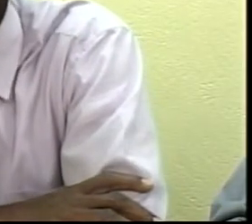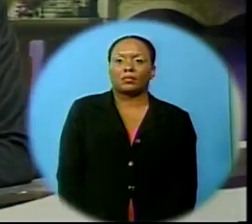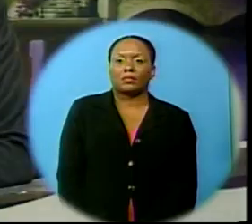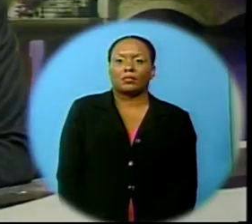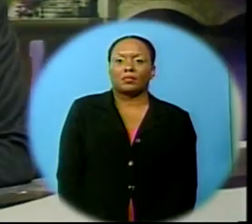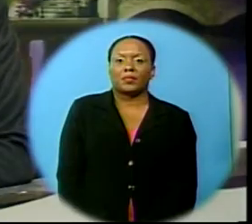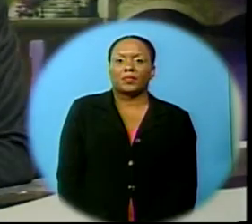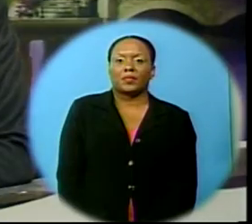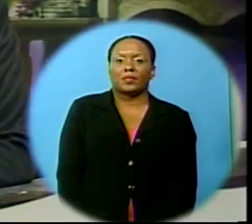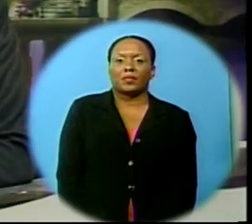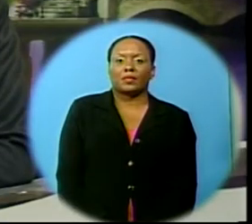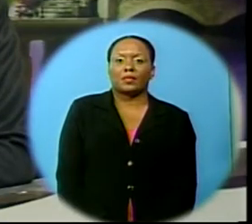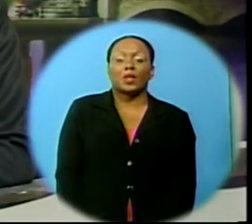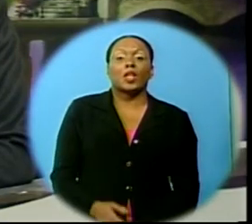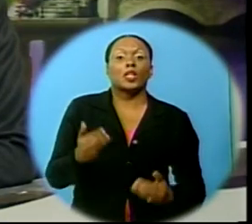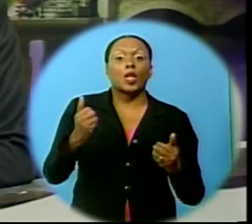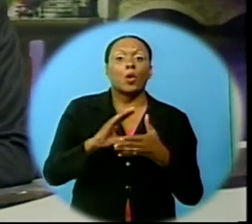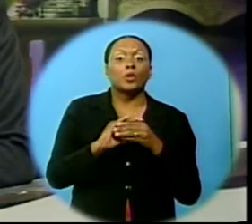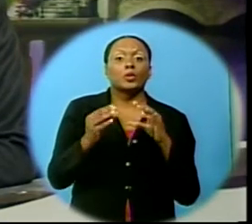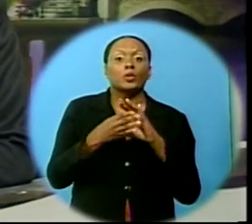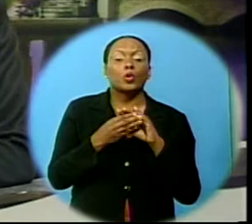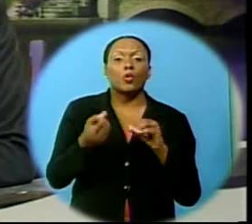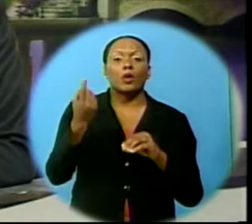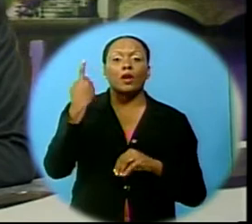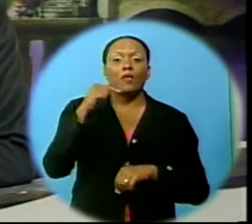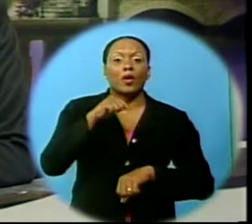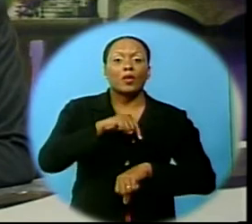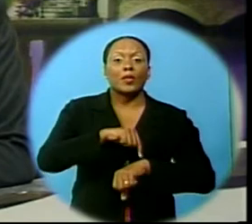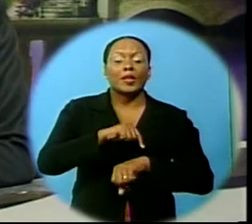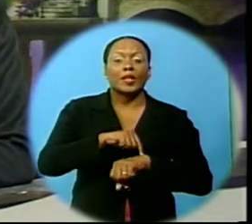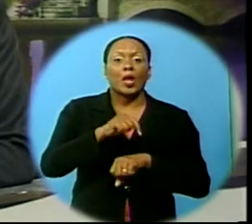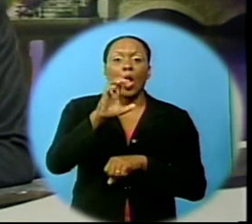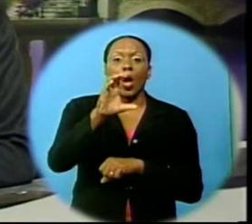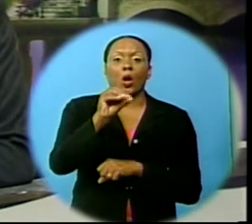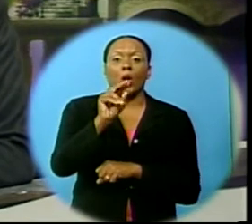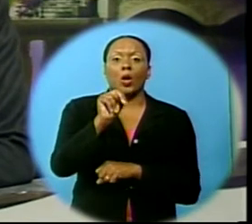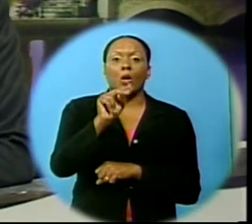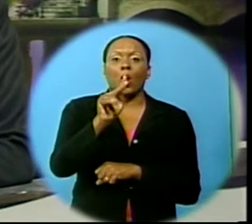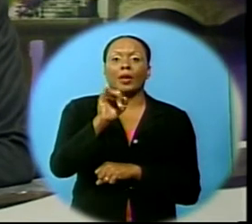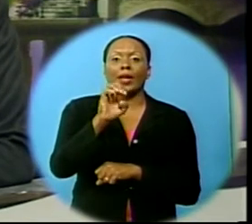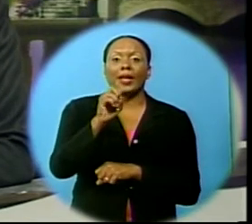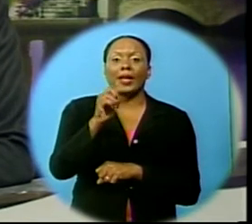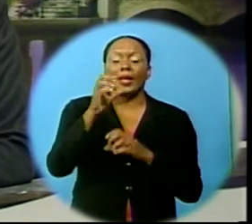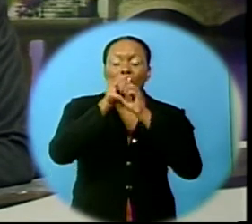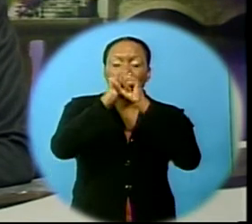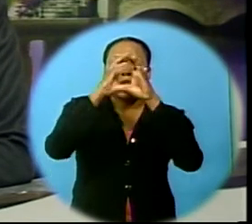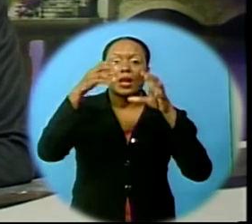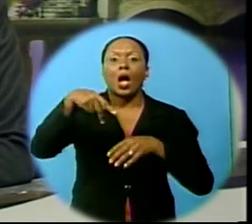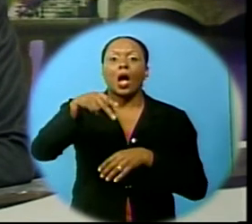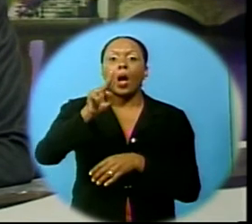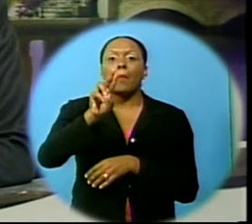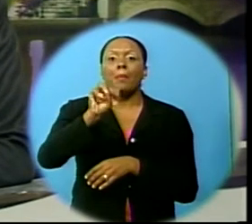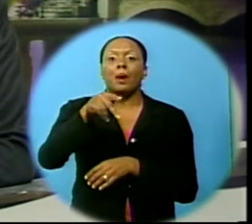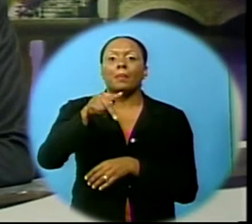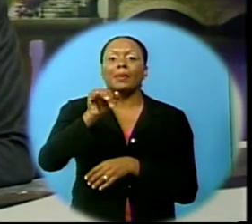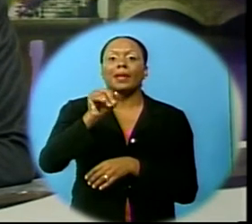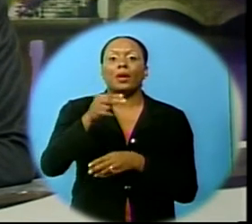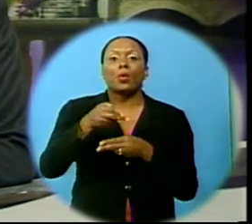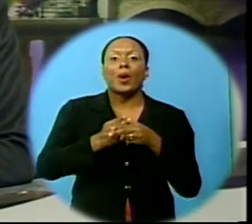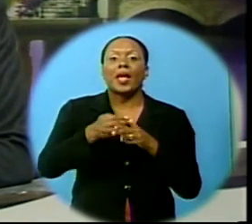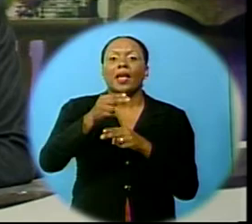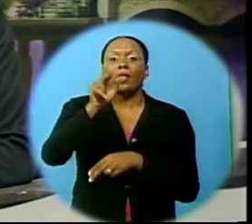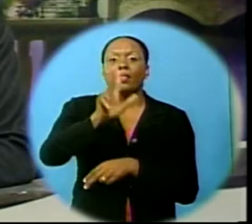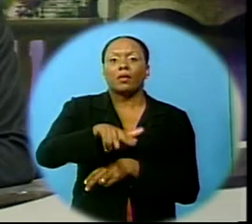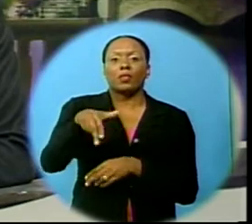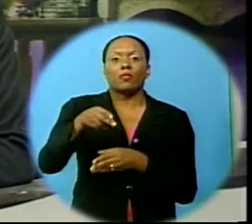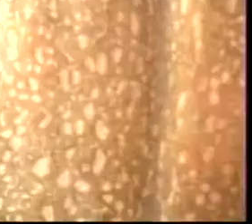employment. Well, this story is just in time for the conky season. Imagine a pumpkin weighing 33 pounds. It